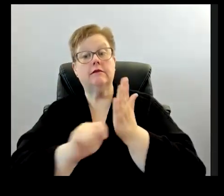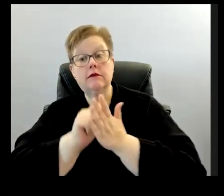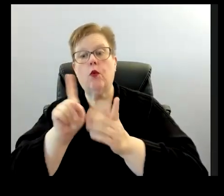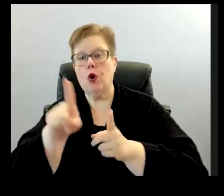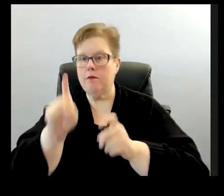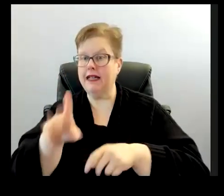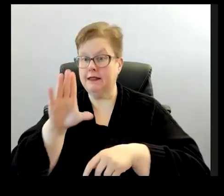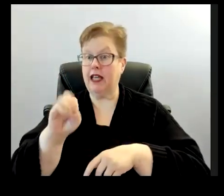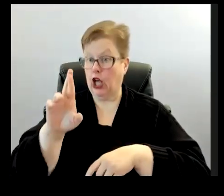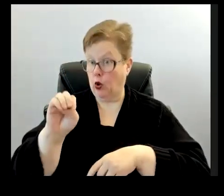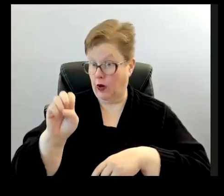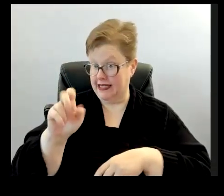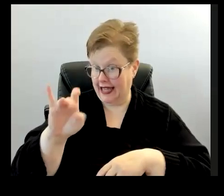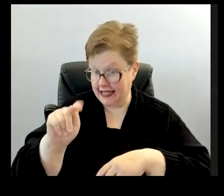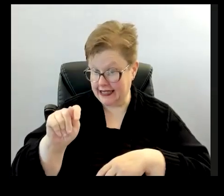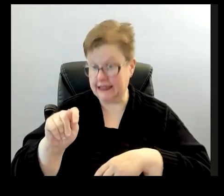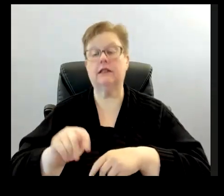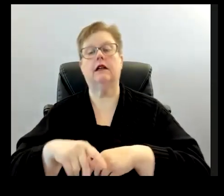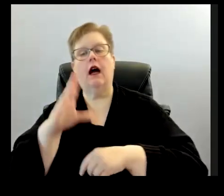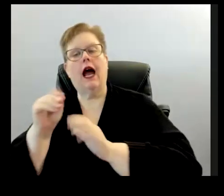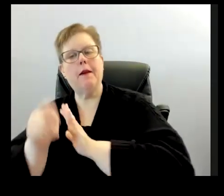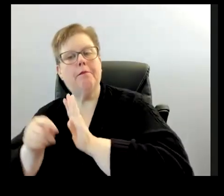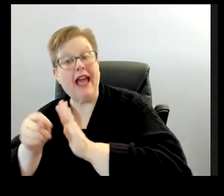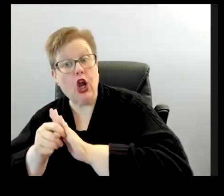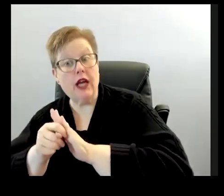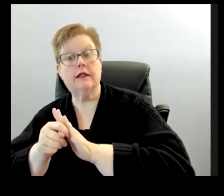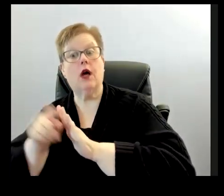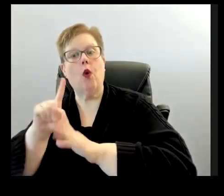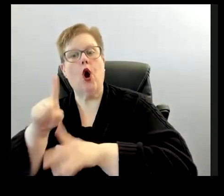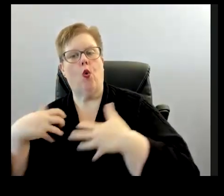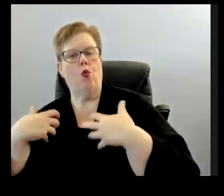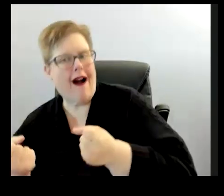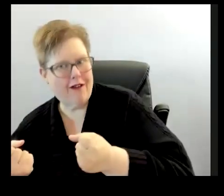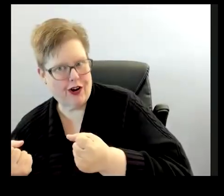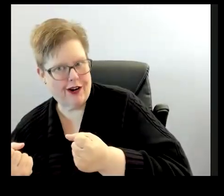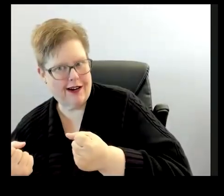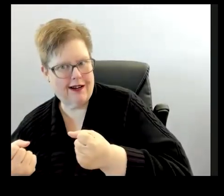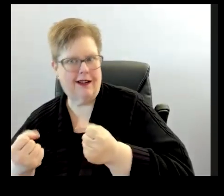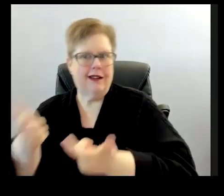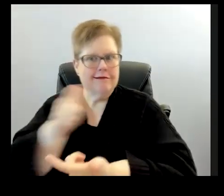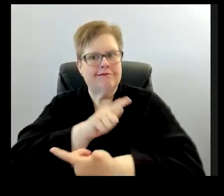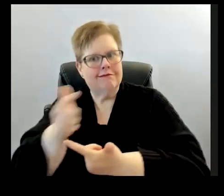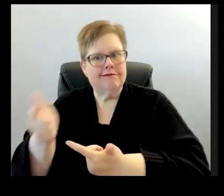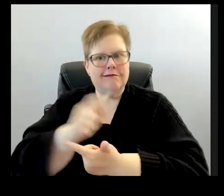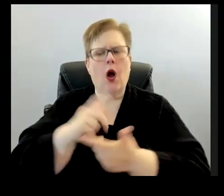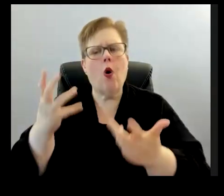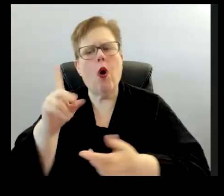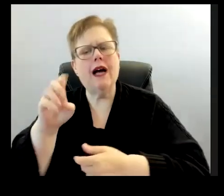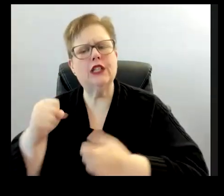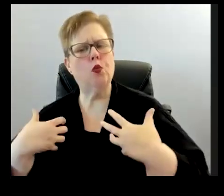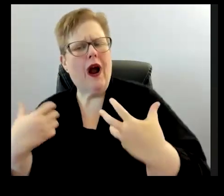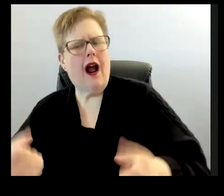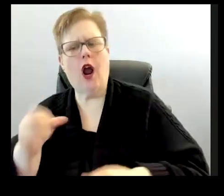be resilient and then periods where you get to recover. And so look at your life. Think about, what does recovery mean for